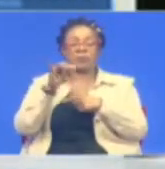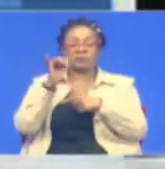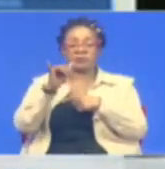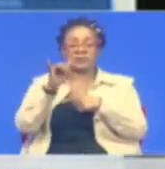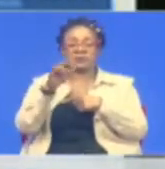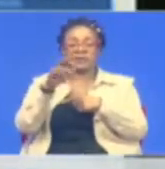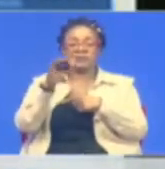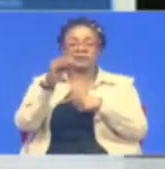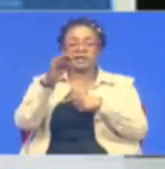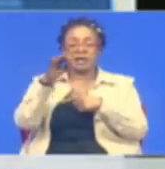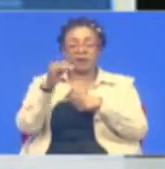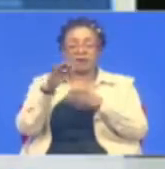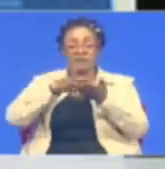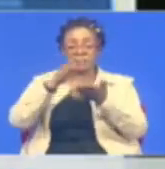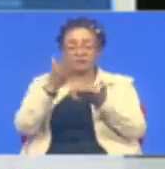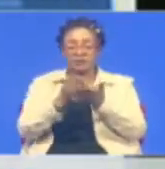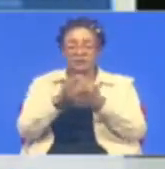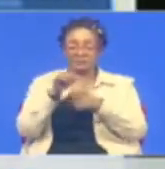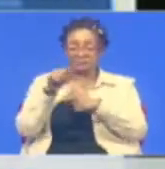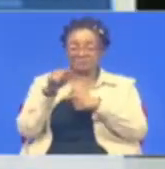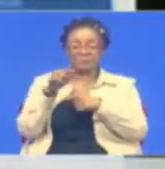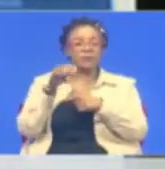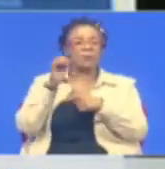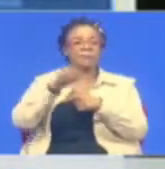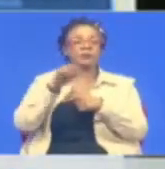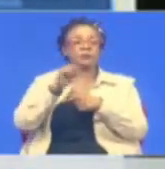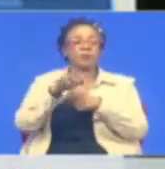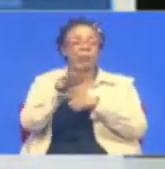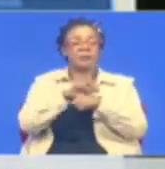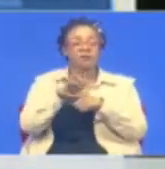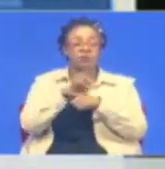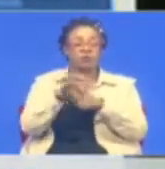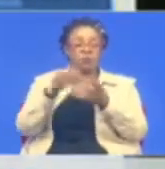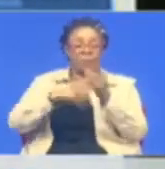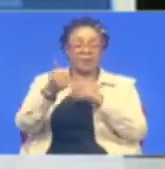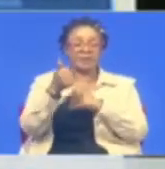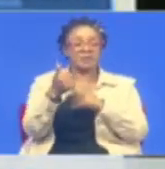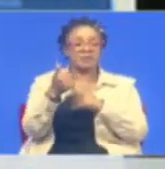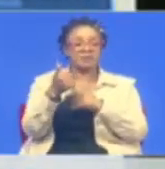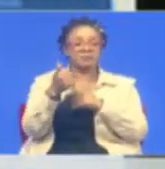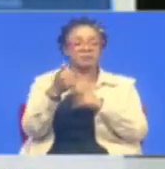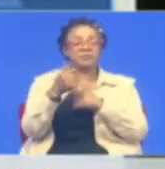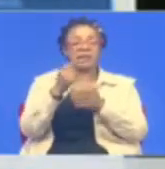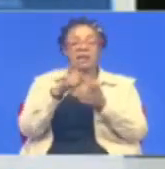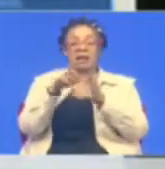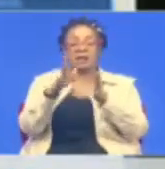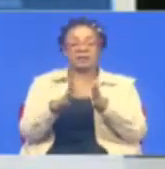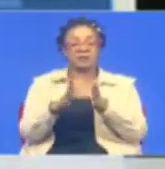will now be what will be used to repay the lenders.